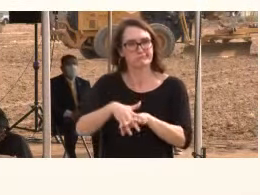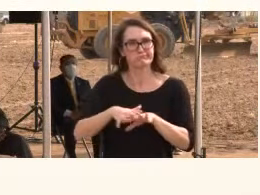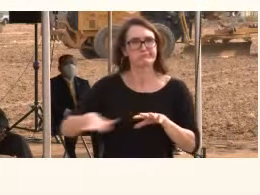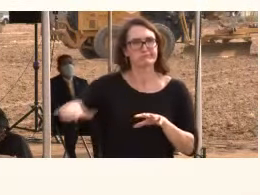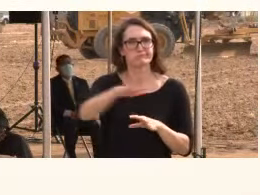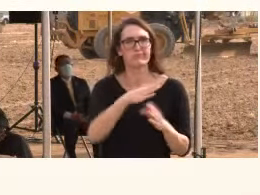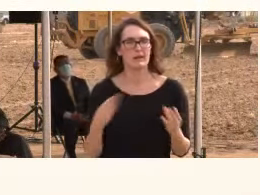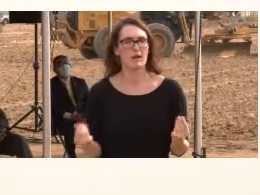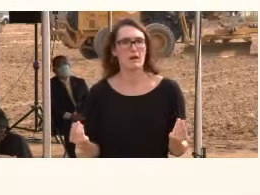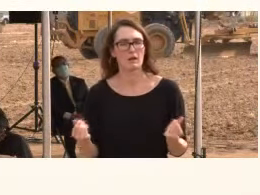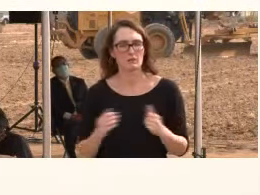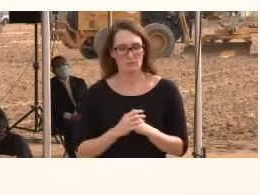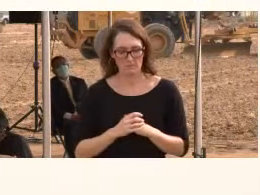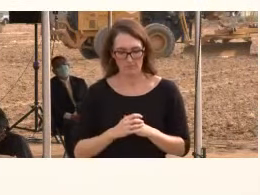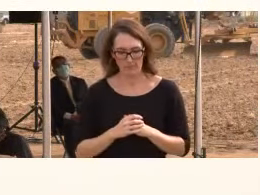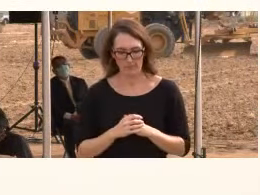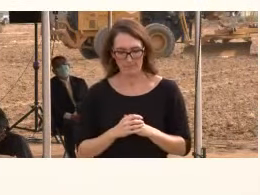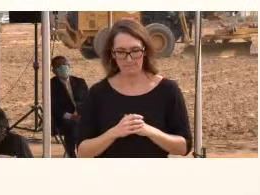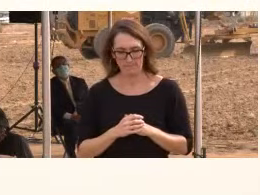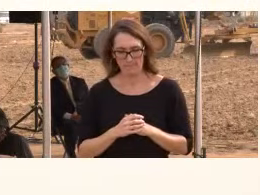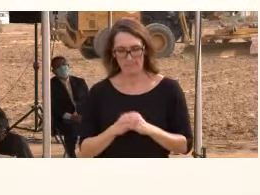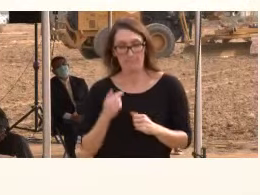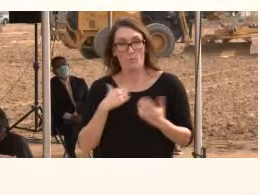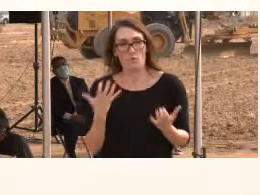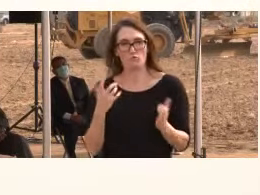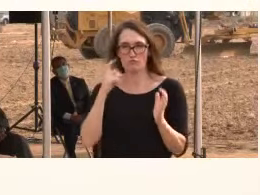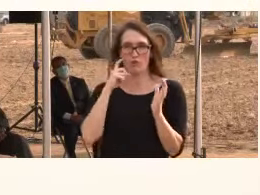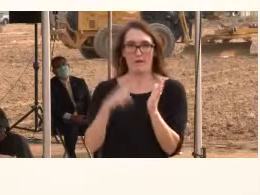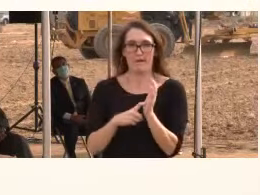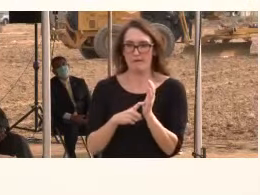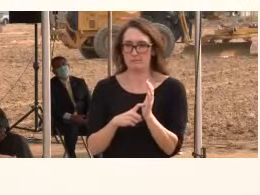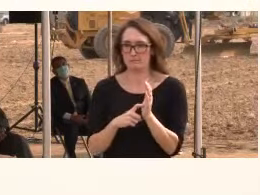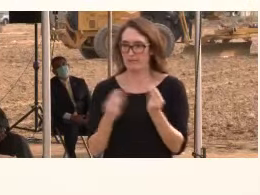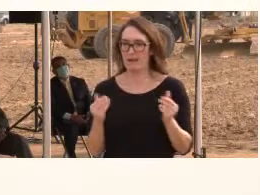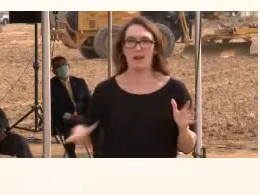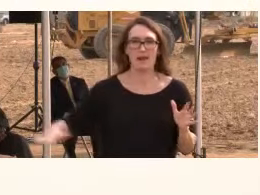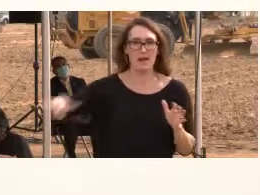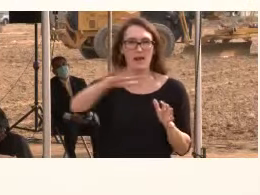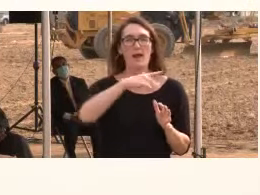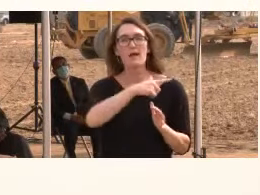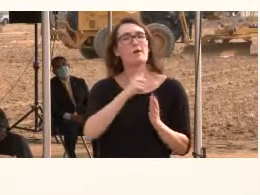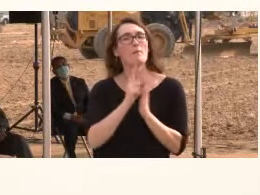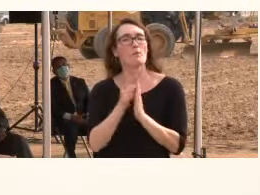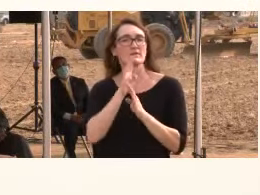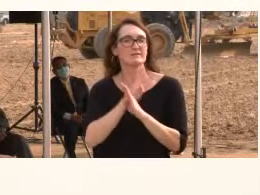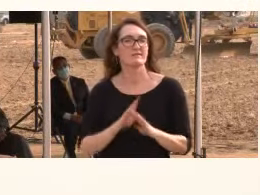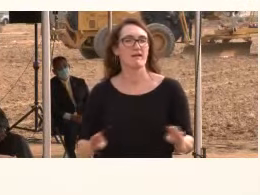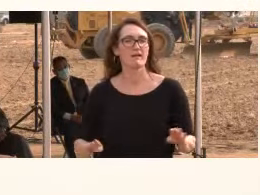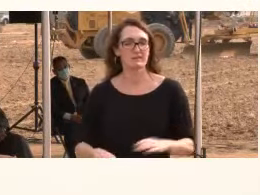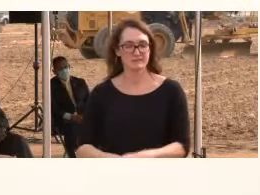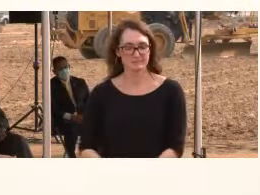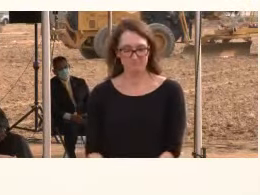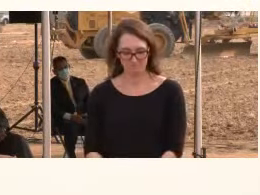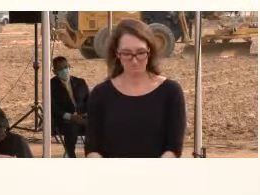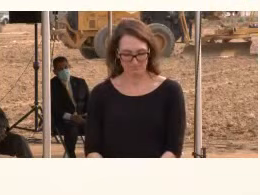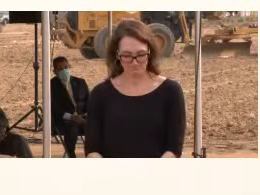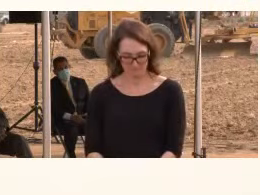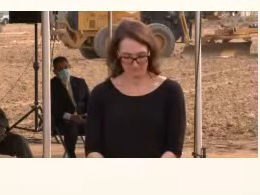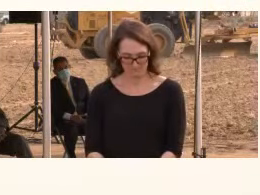I'd like to take a moment to recognize this land that we're on with a moment of silence.